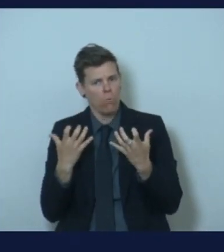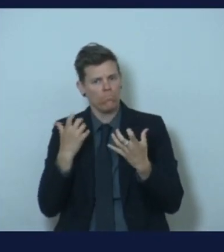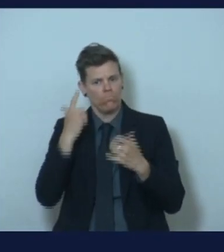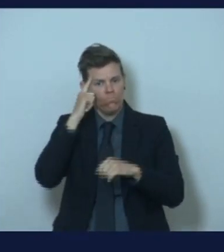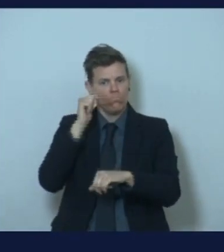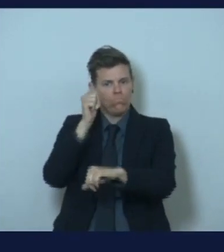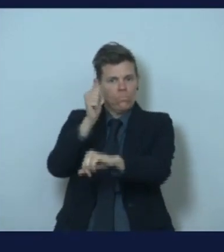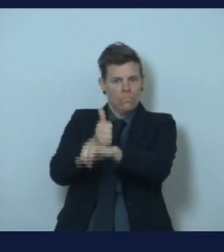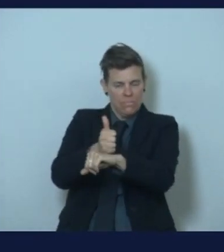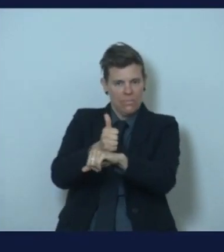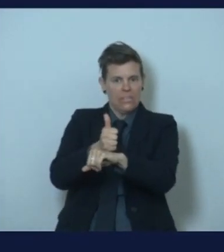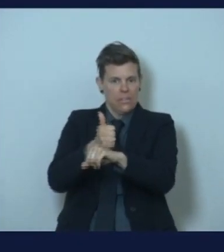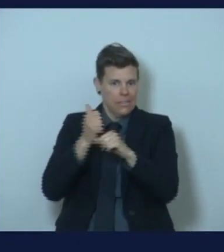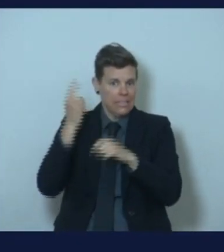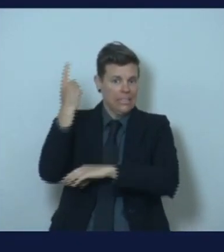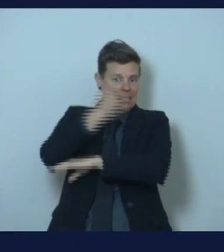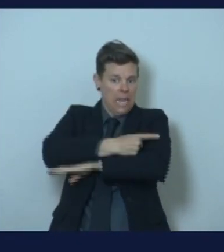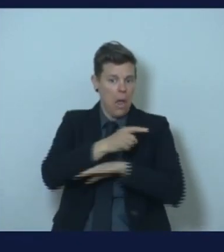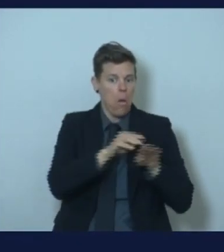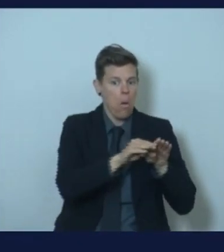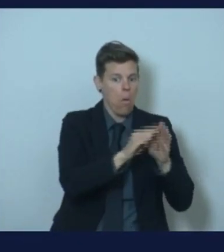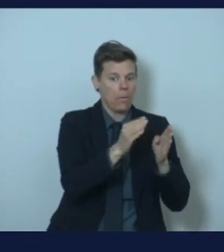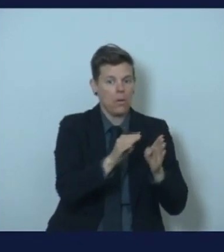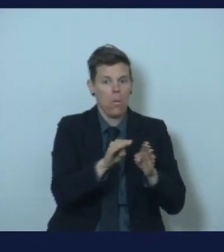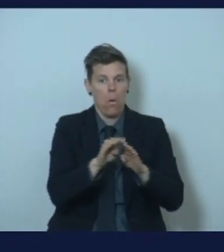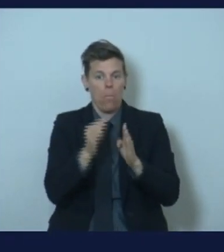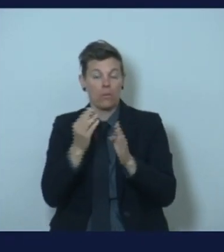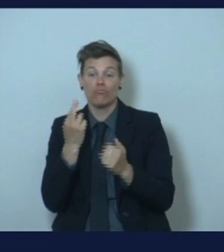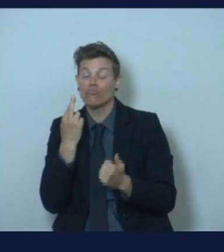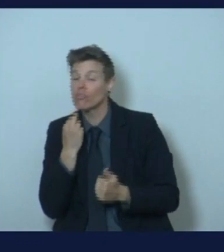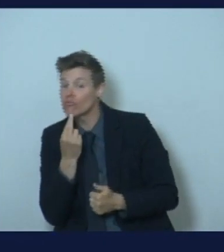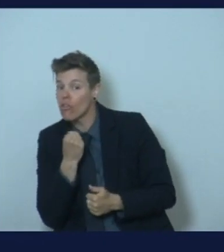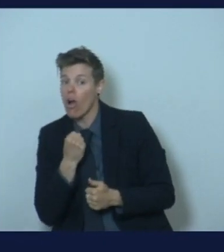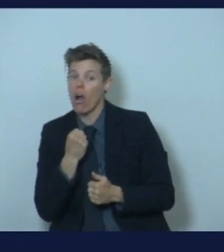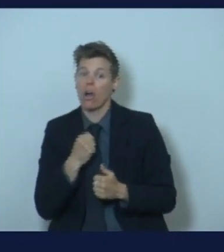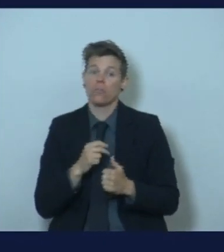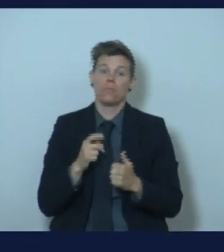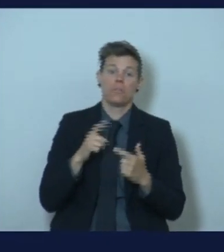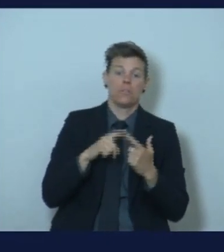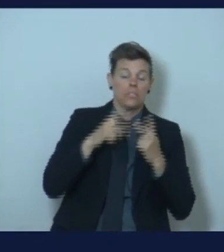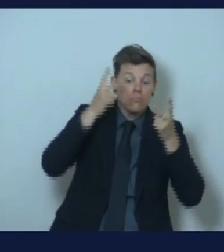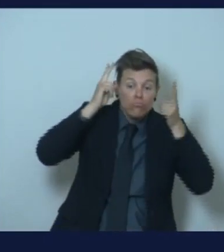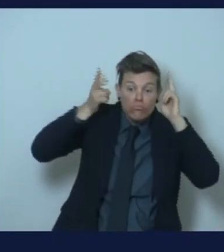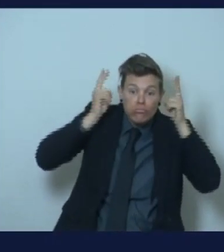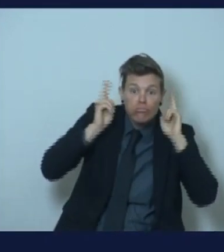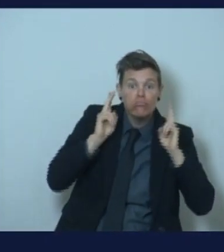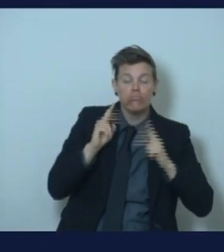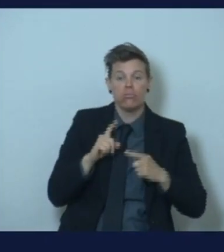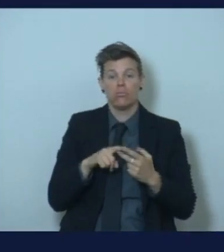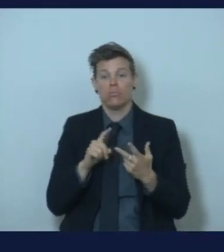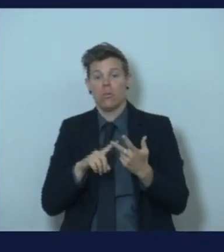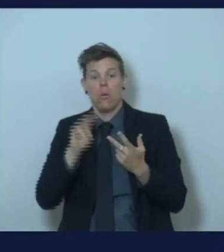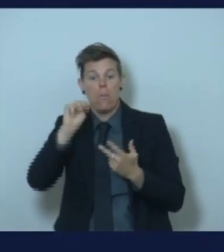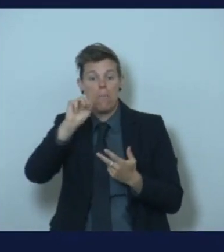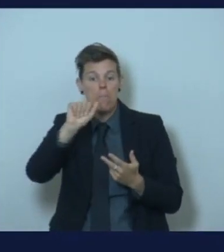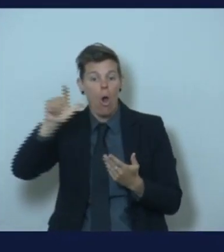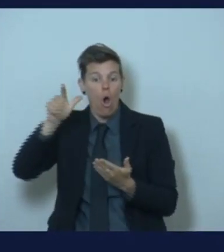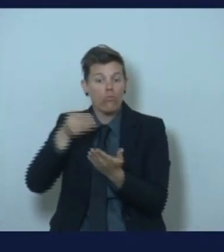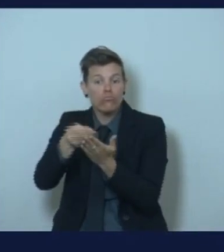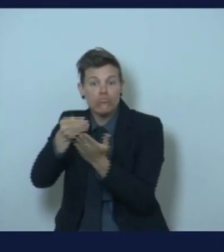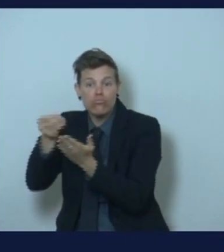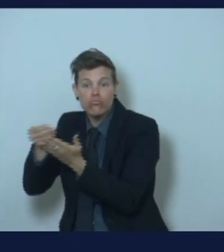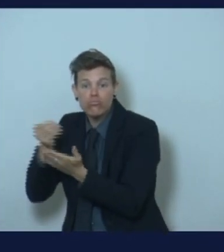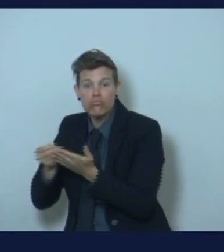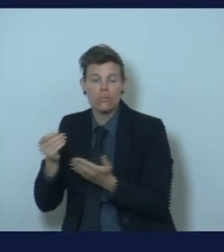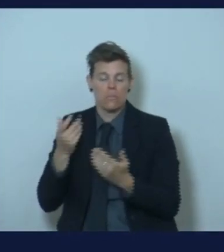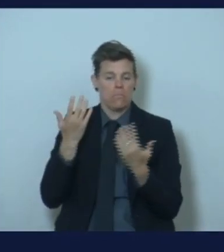restaurants, salons, gyms, malls, and other services, June 1st. How do we get there? All the